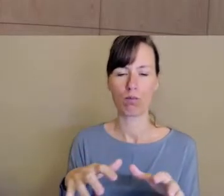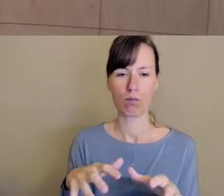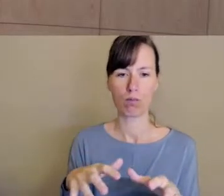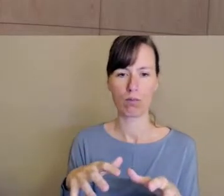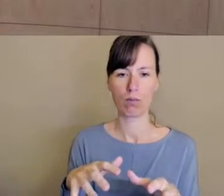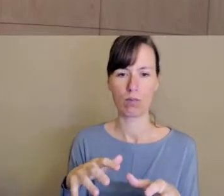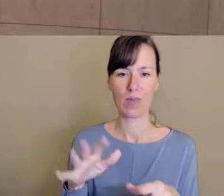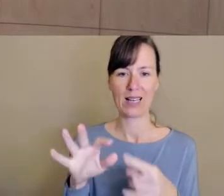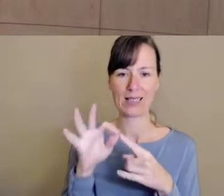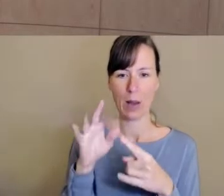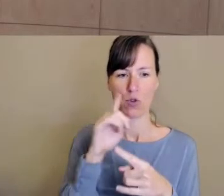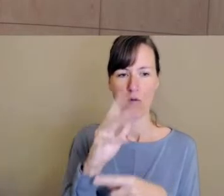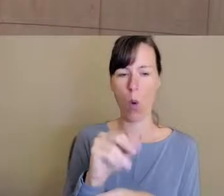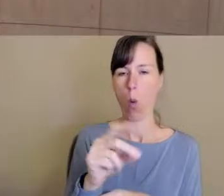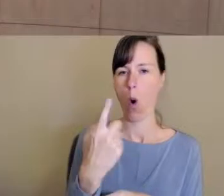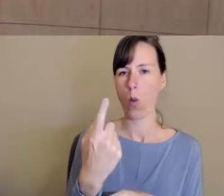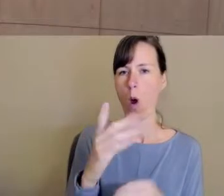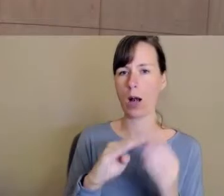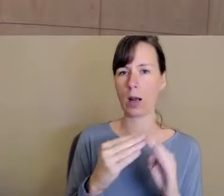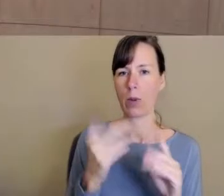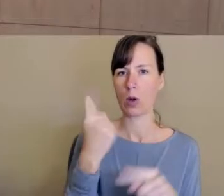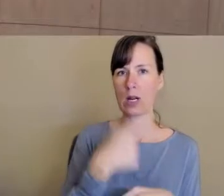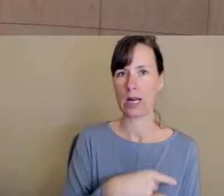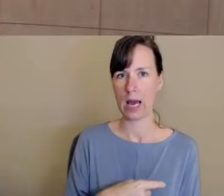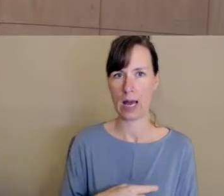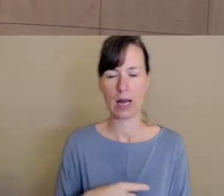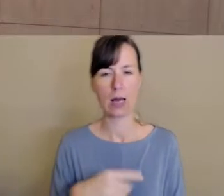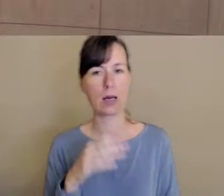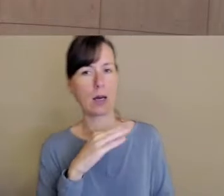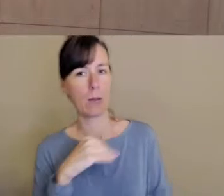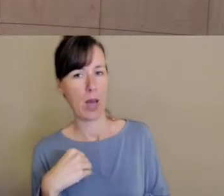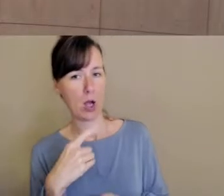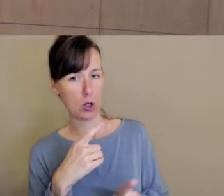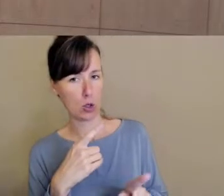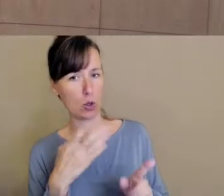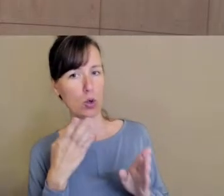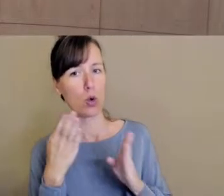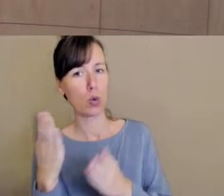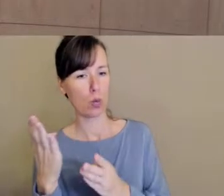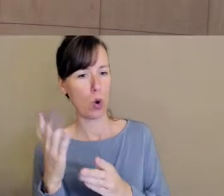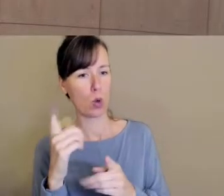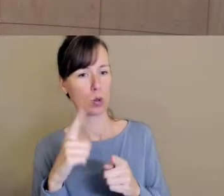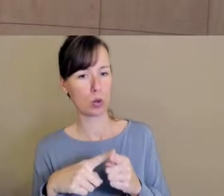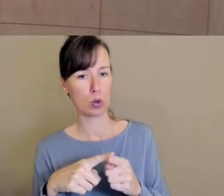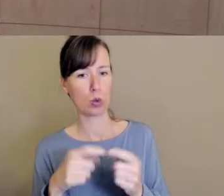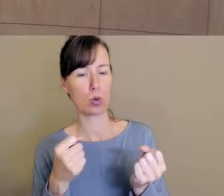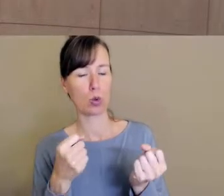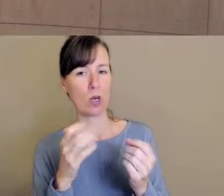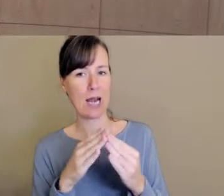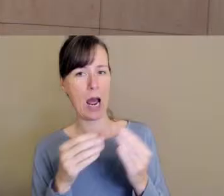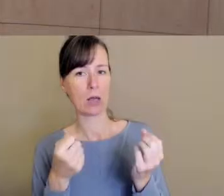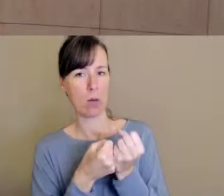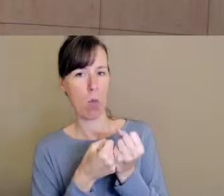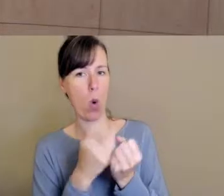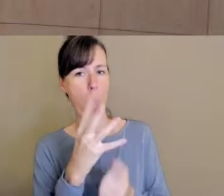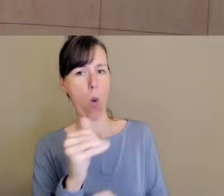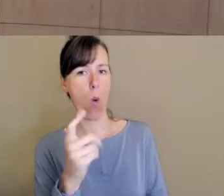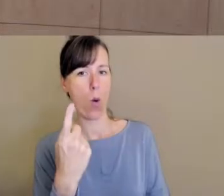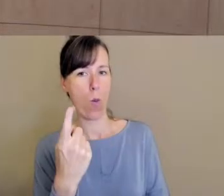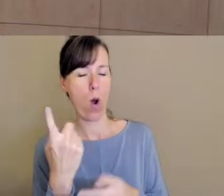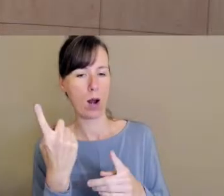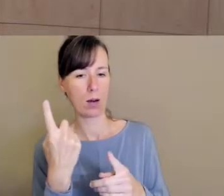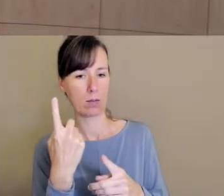Okay, you move that the town support Ward 1 Community Day to the extent practicable? Correct. Including providing